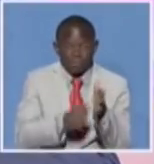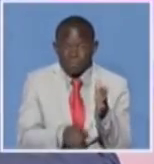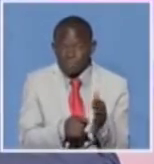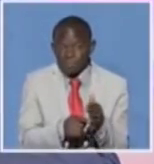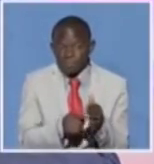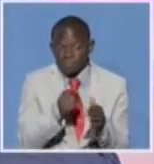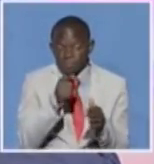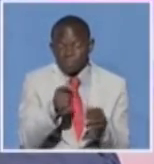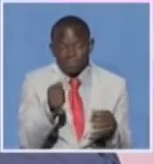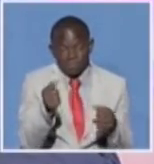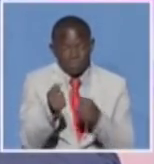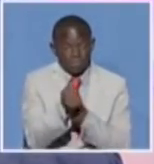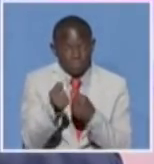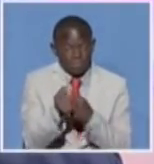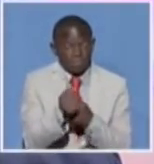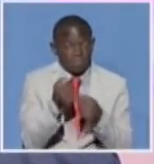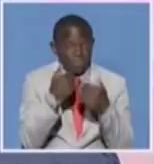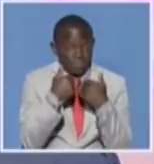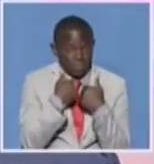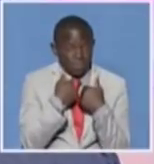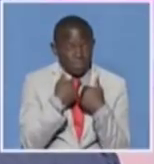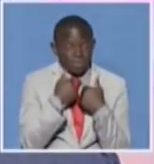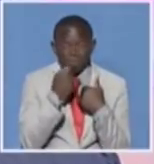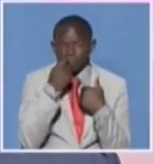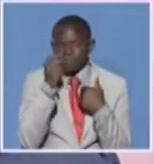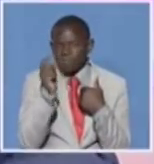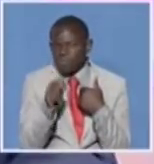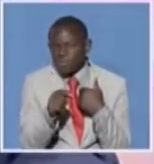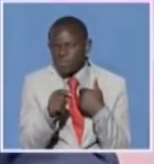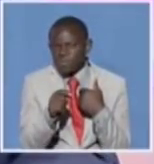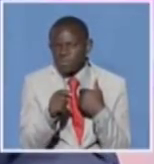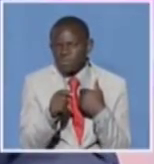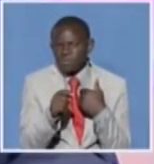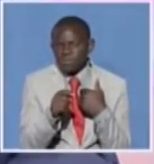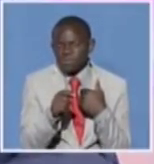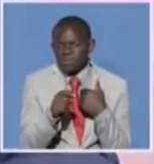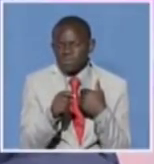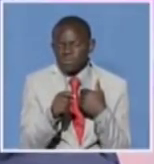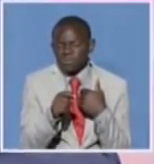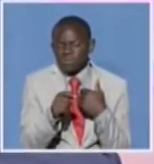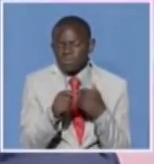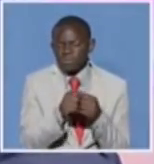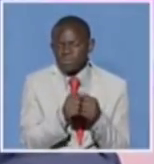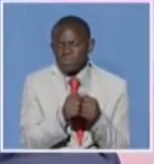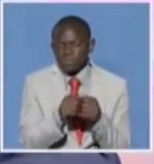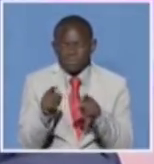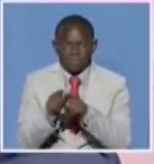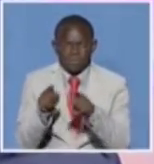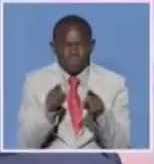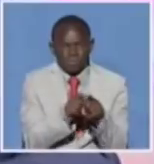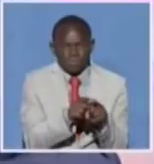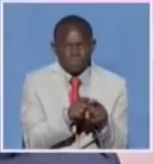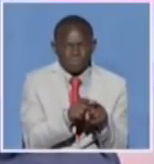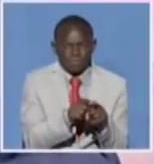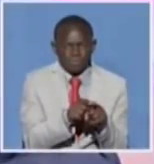tailored towards supporting where we want to go. And the decision